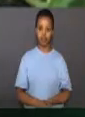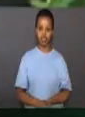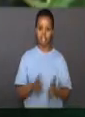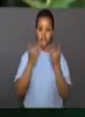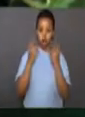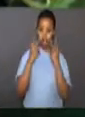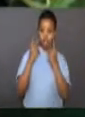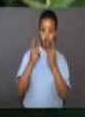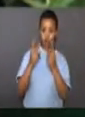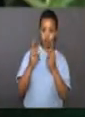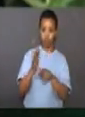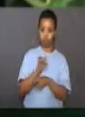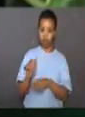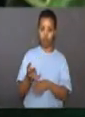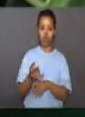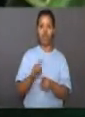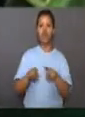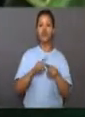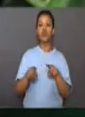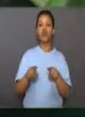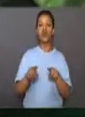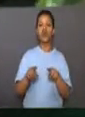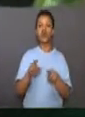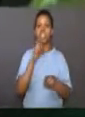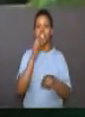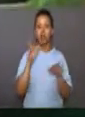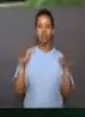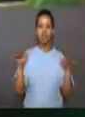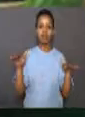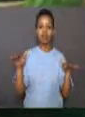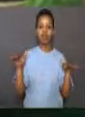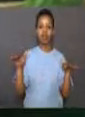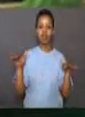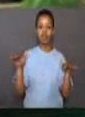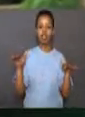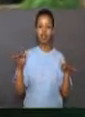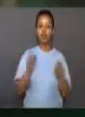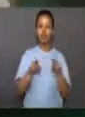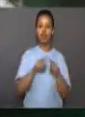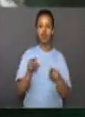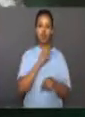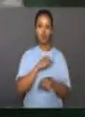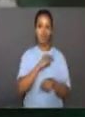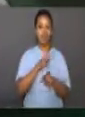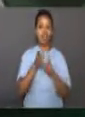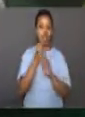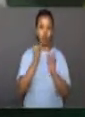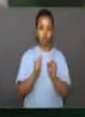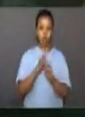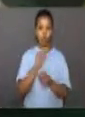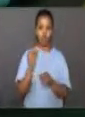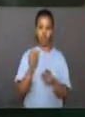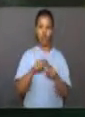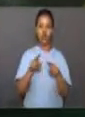As we can see, different species of birds engage in various behaviors and patterns